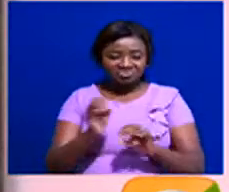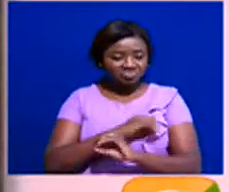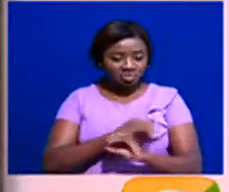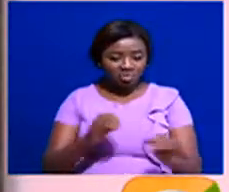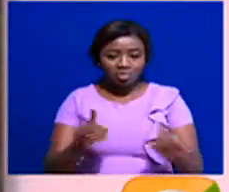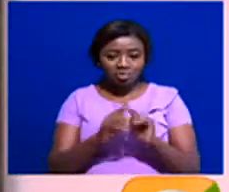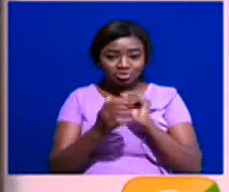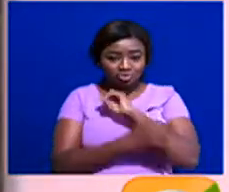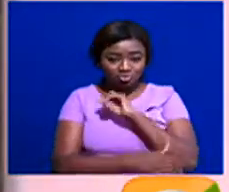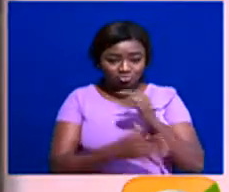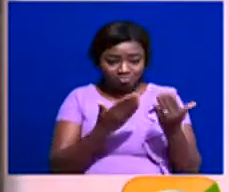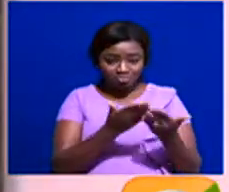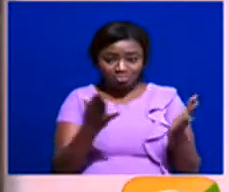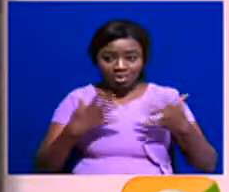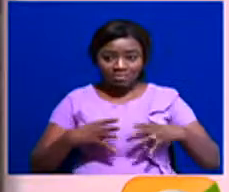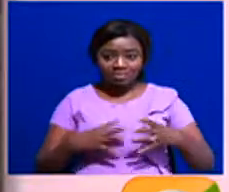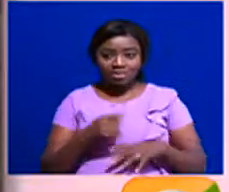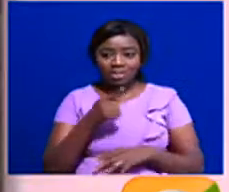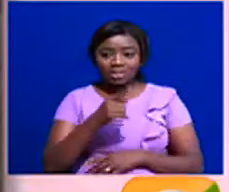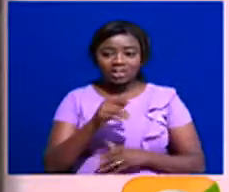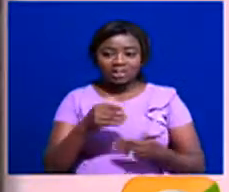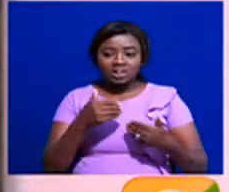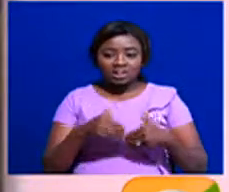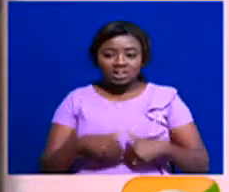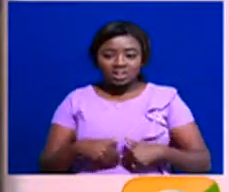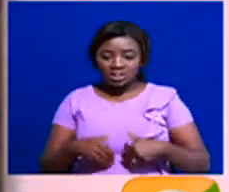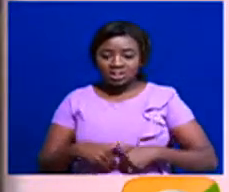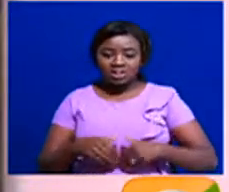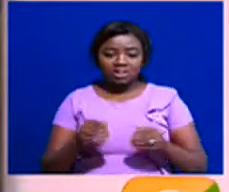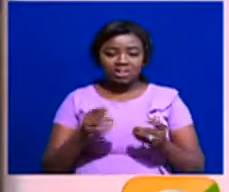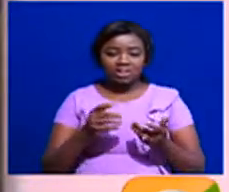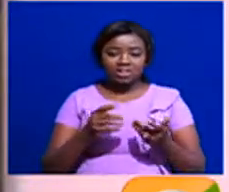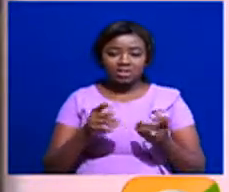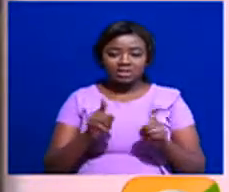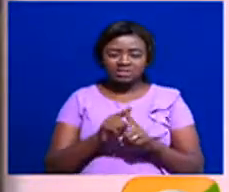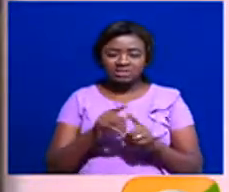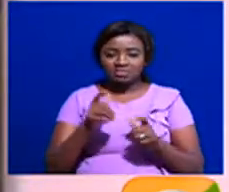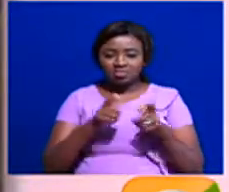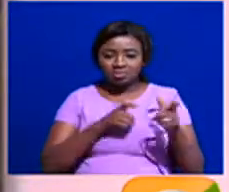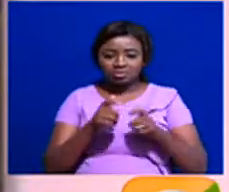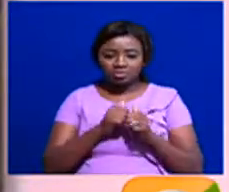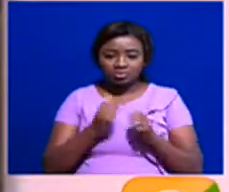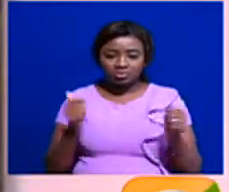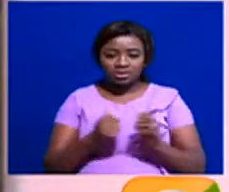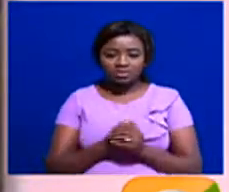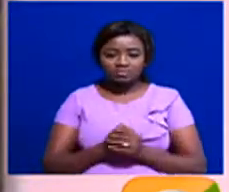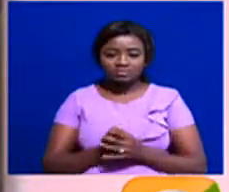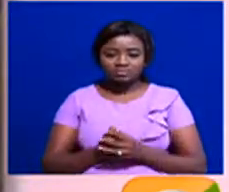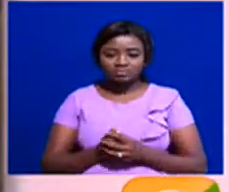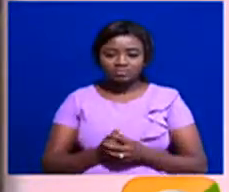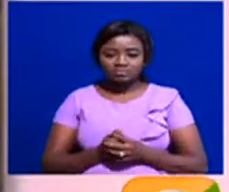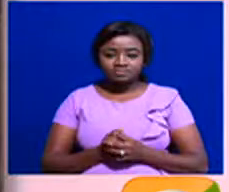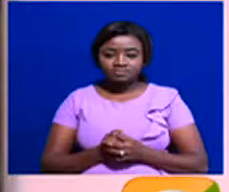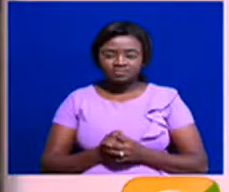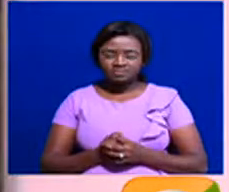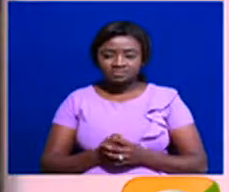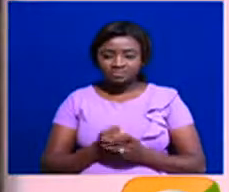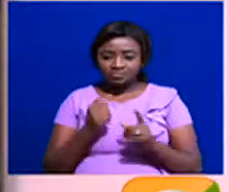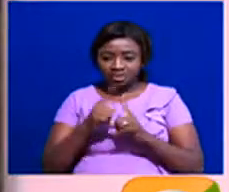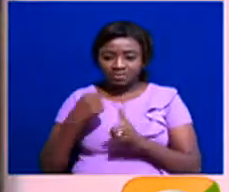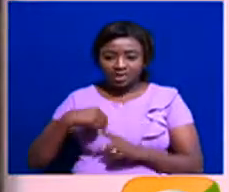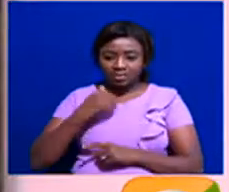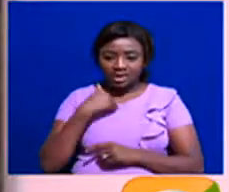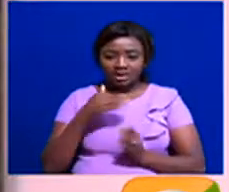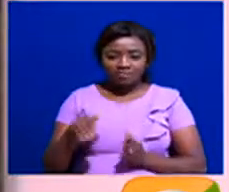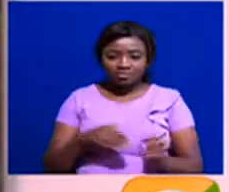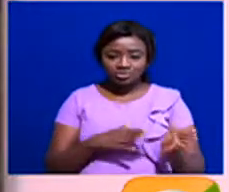ones who are targeted the most. The youth and poor people consume tobacco the most. So we still have a room to